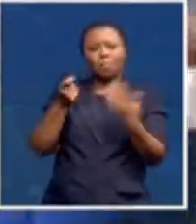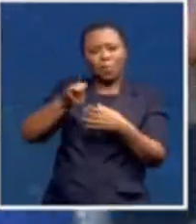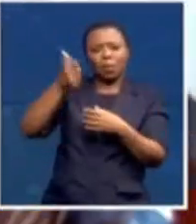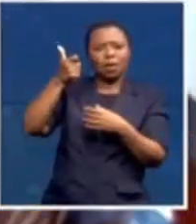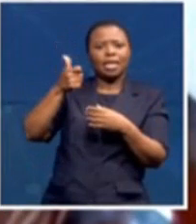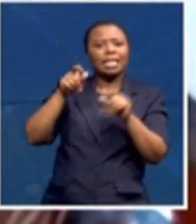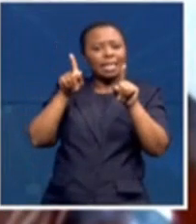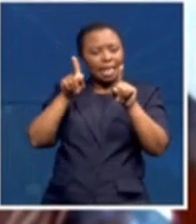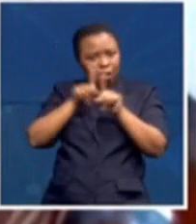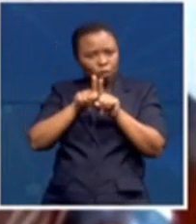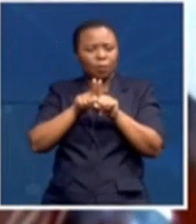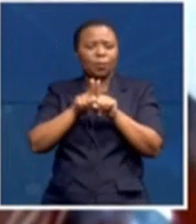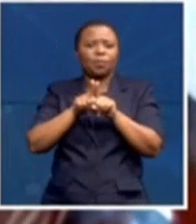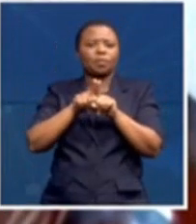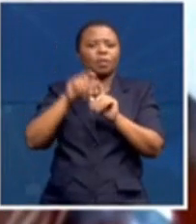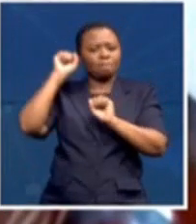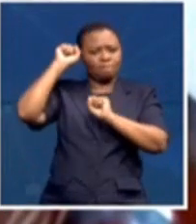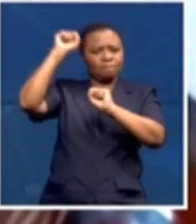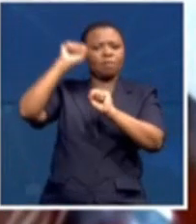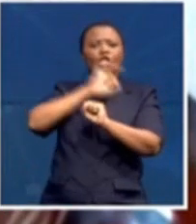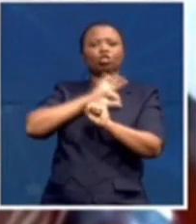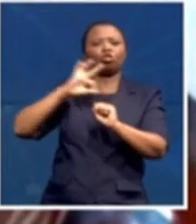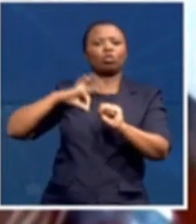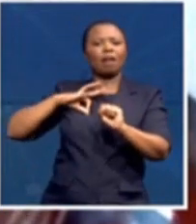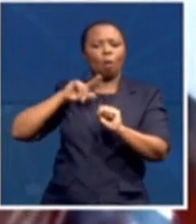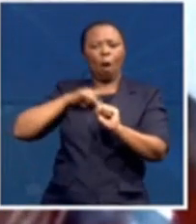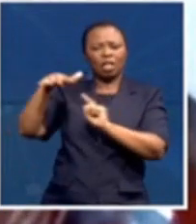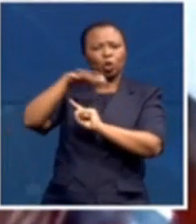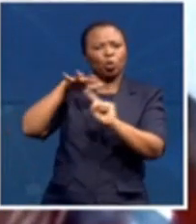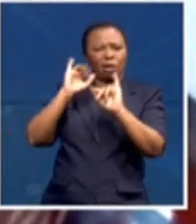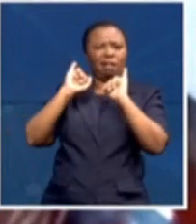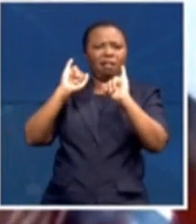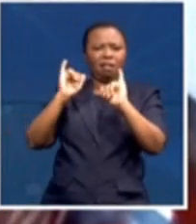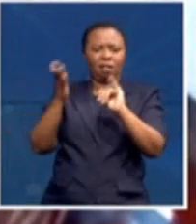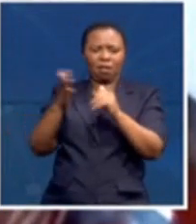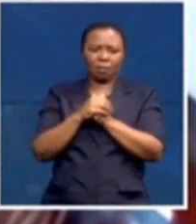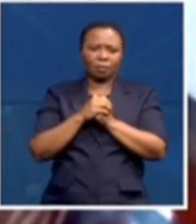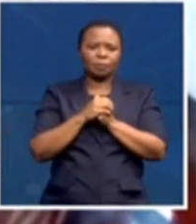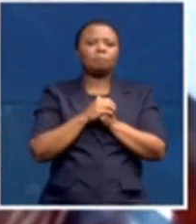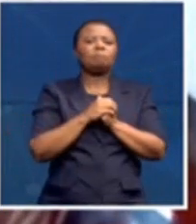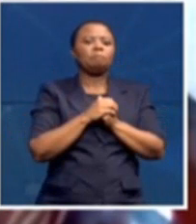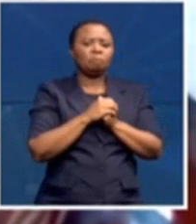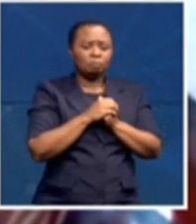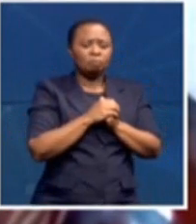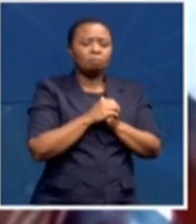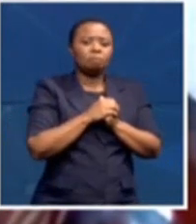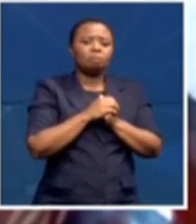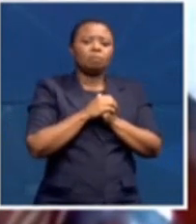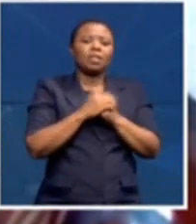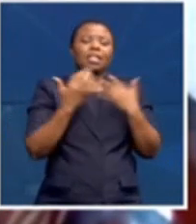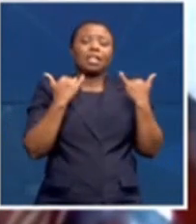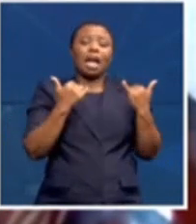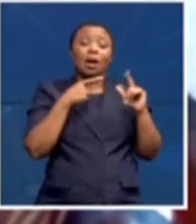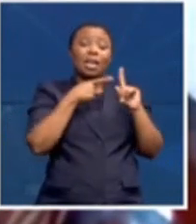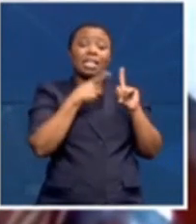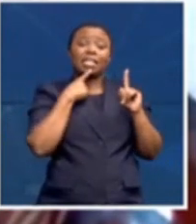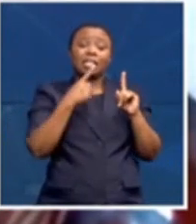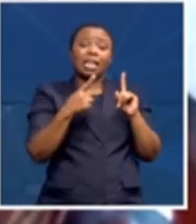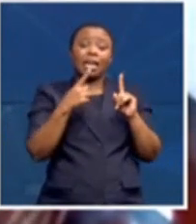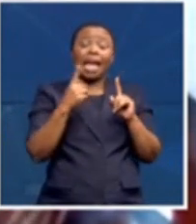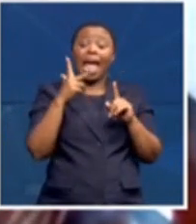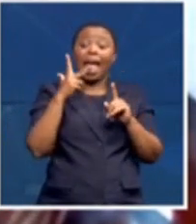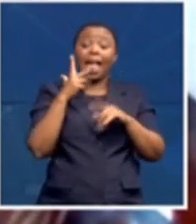situation. I also hold Premier David Makura accountable. He said 8 years ago, when he first became Premier, that he's going to